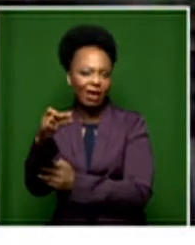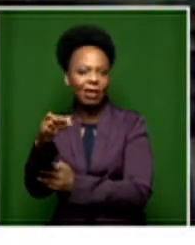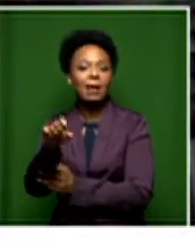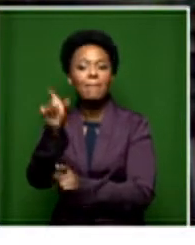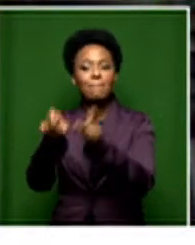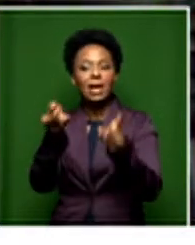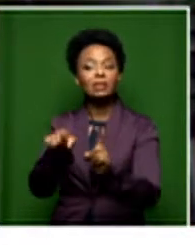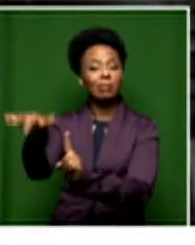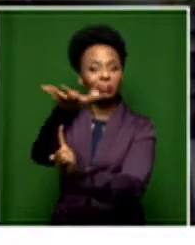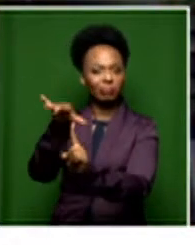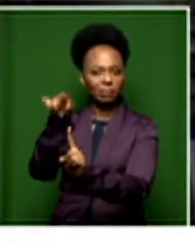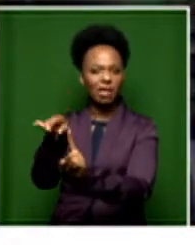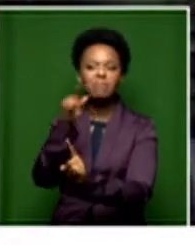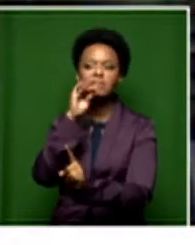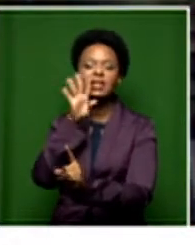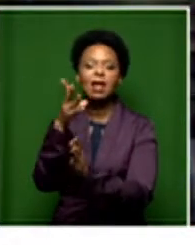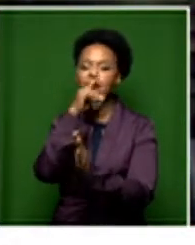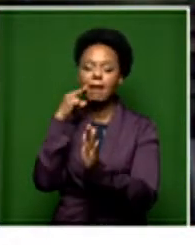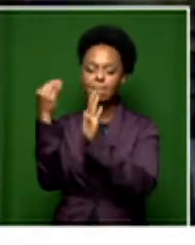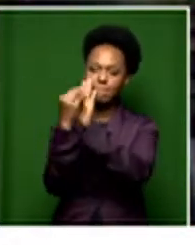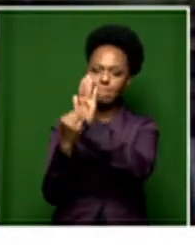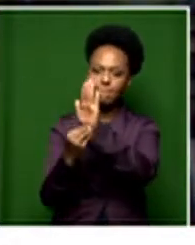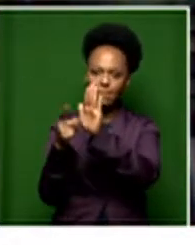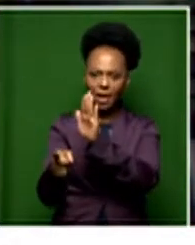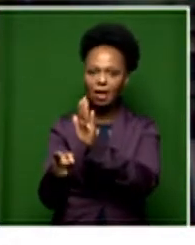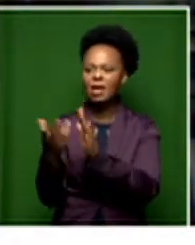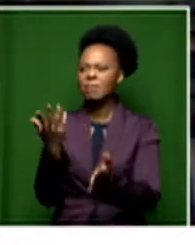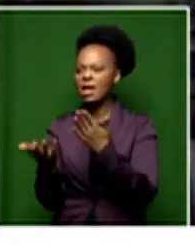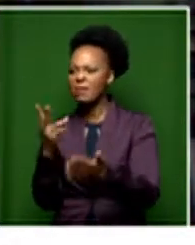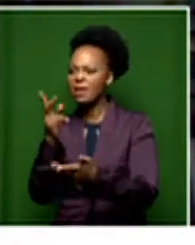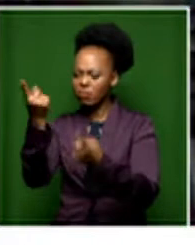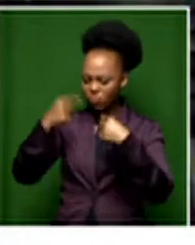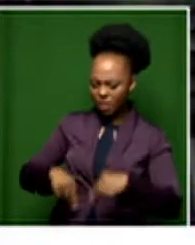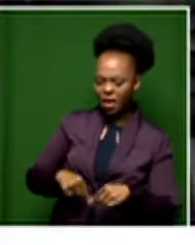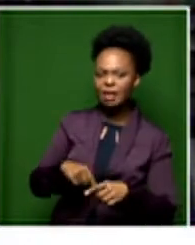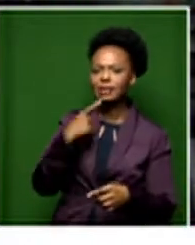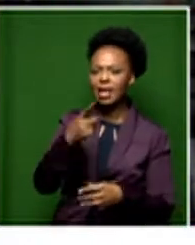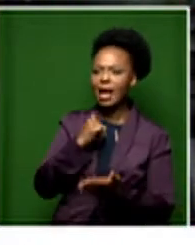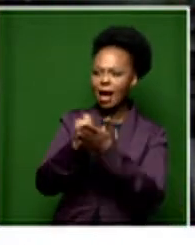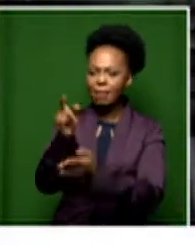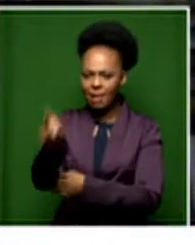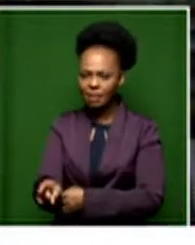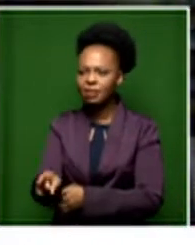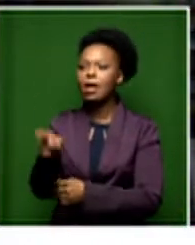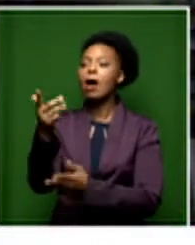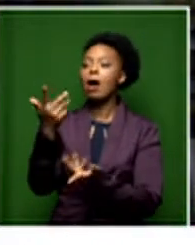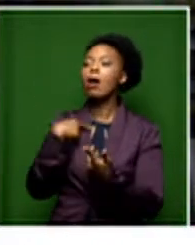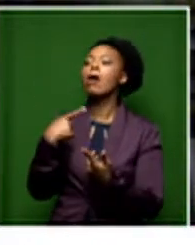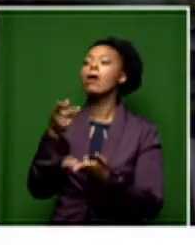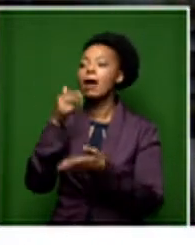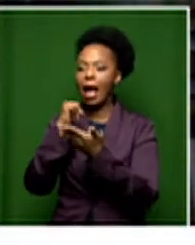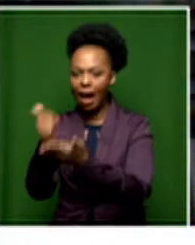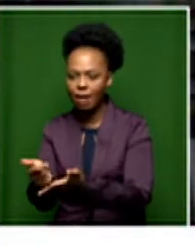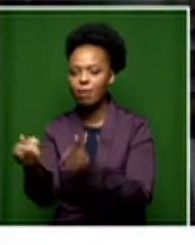are part of our beneficiaries, that are recruited, that come and ask for help, and then they're absorbed into the system, so they know where